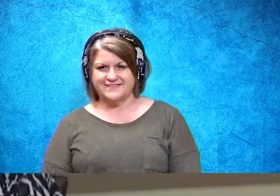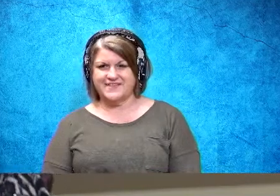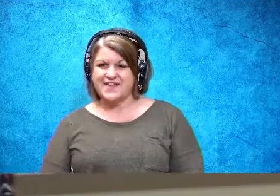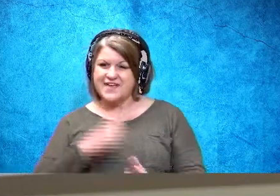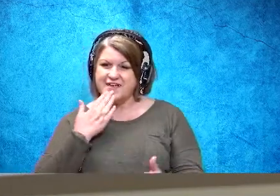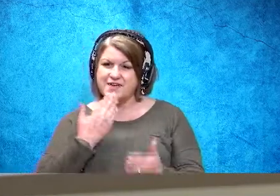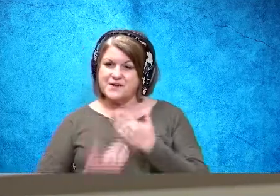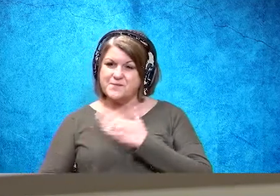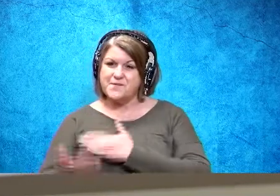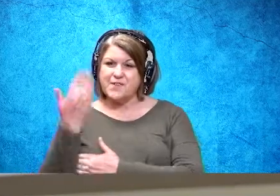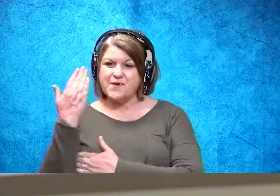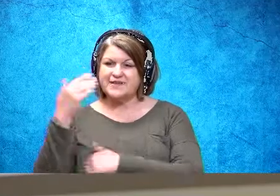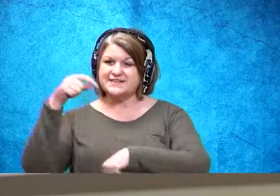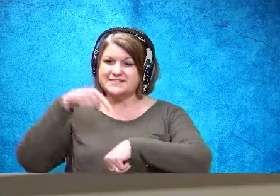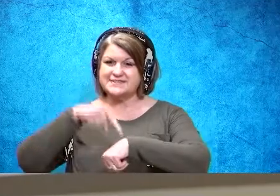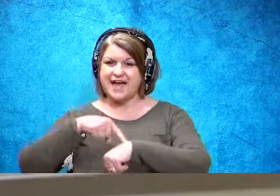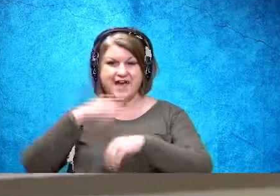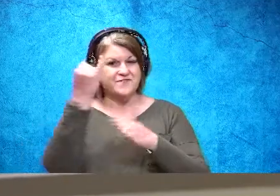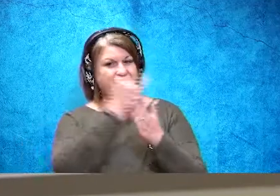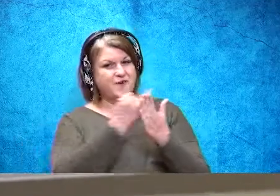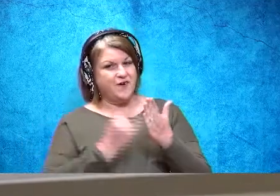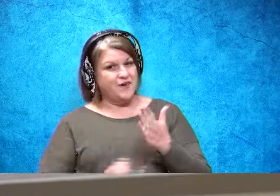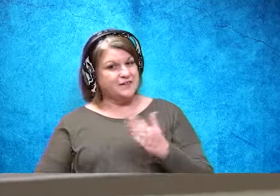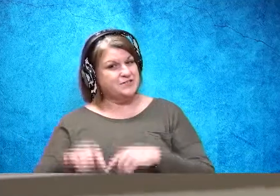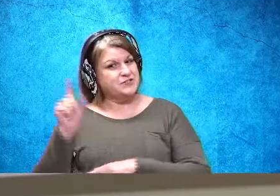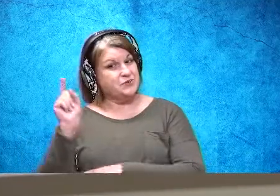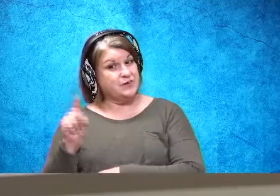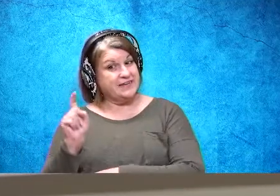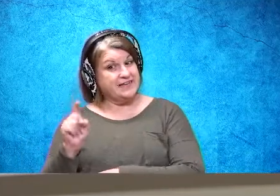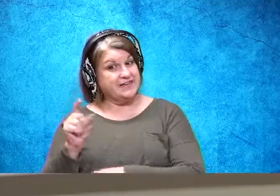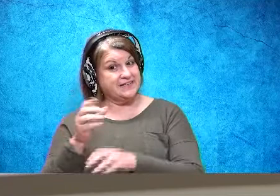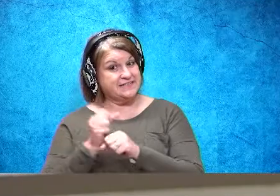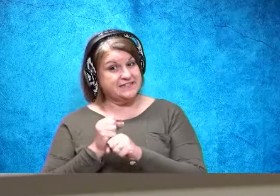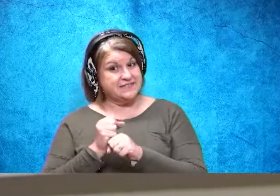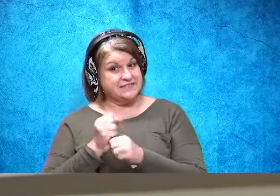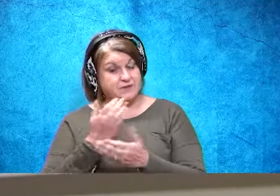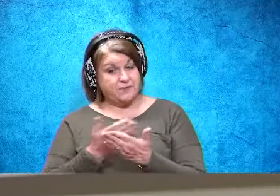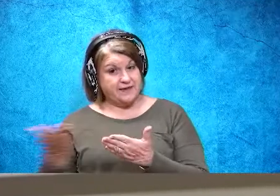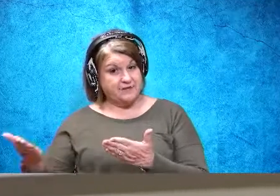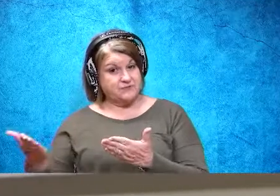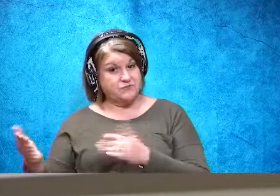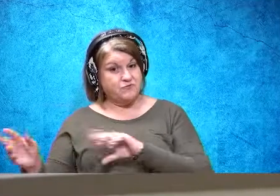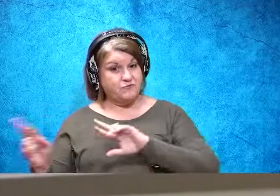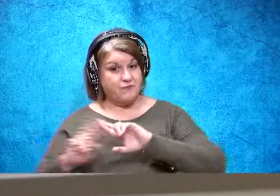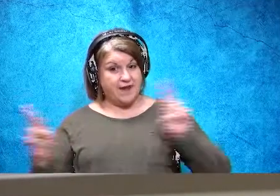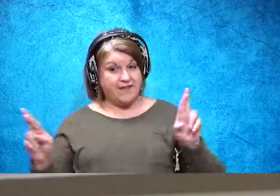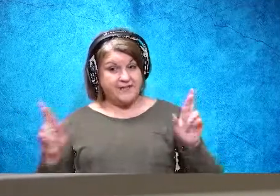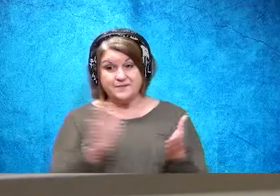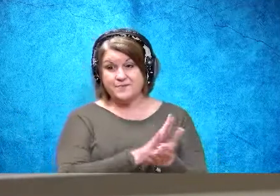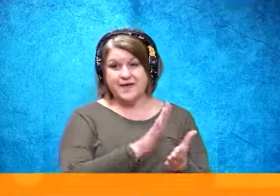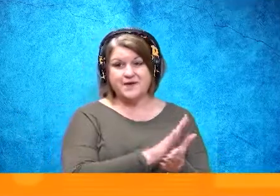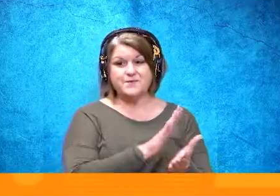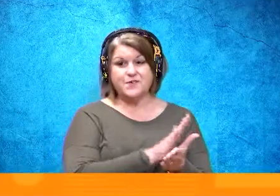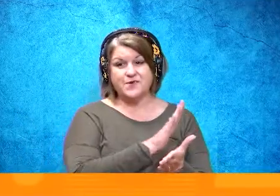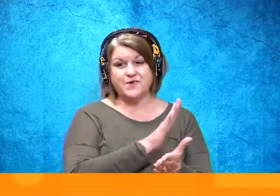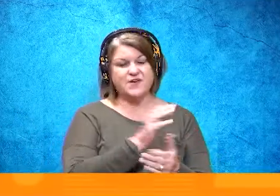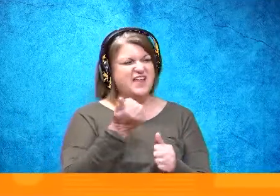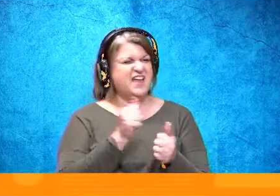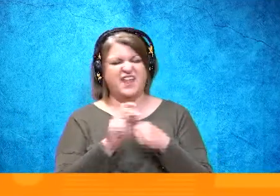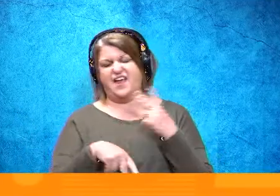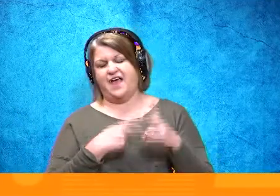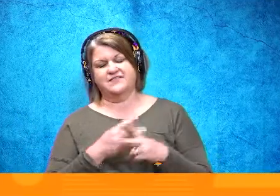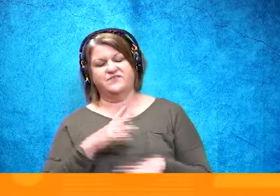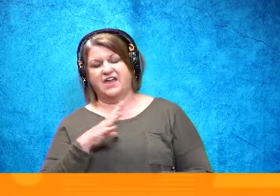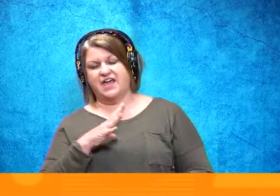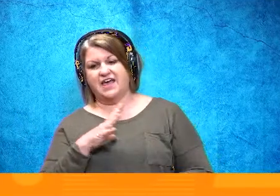Good morning. It's time for art. So you're going to need to get some art supplies ready. Get a sheet of paper, any kind of paper you have.